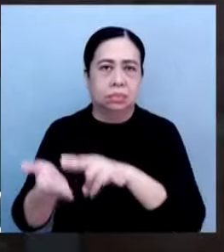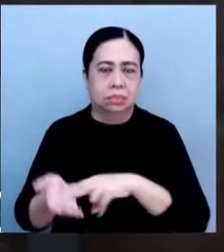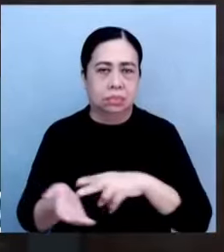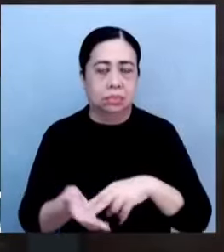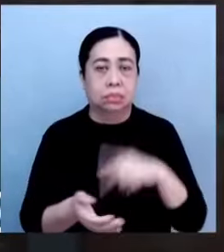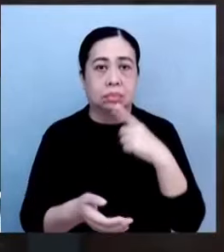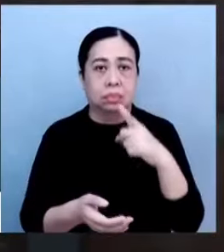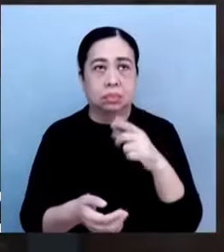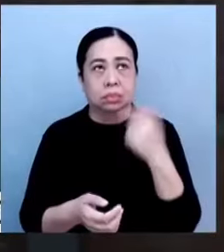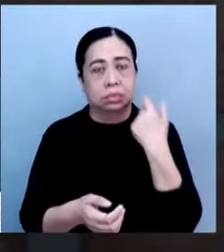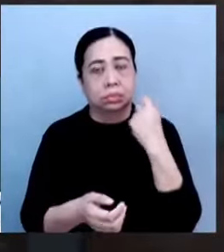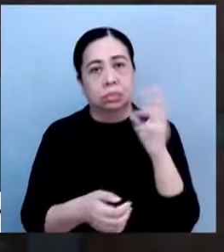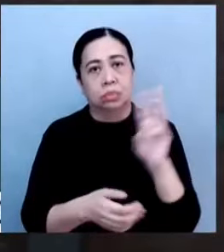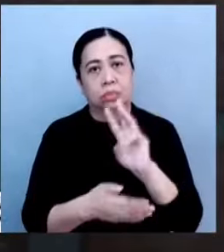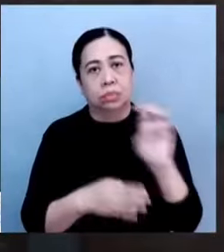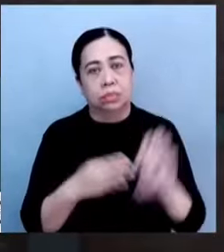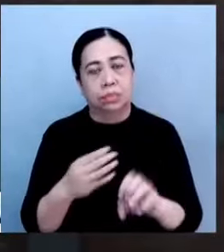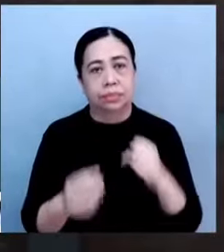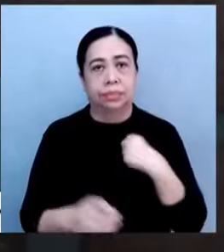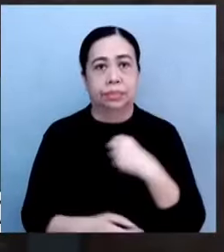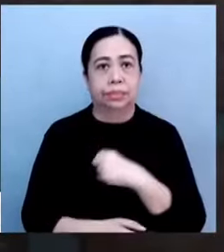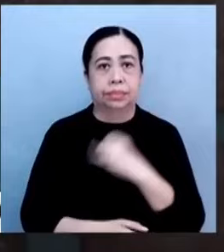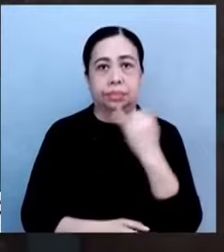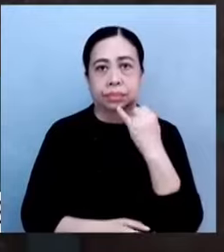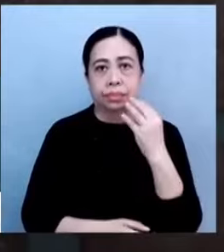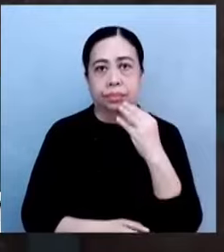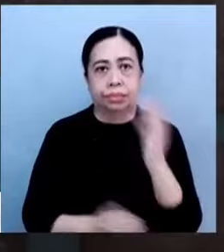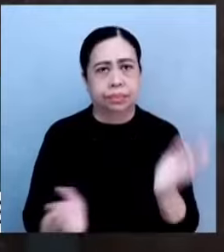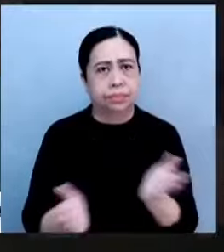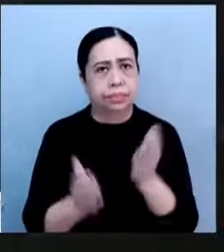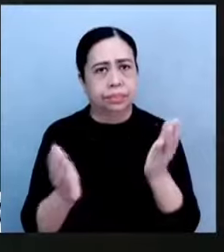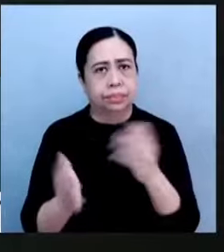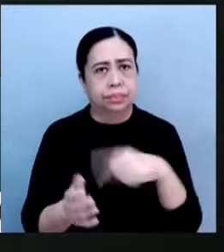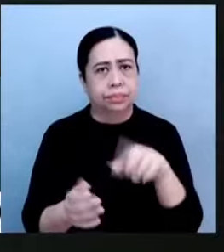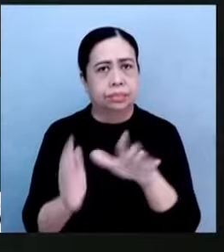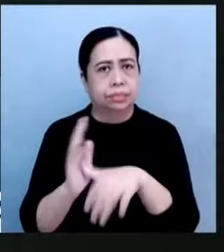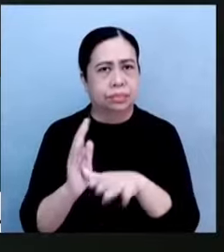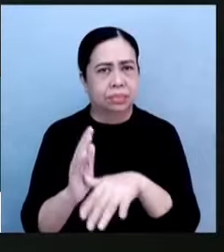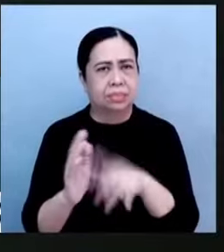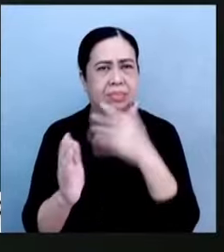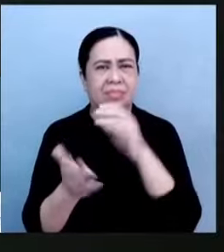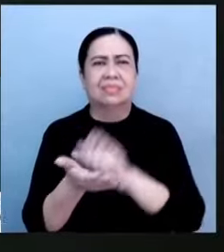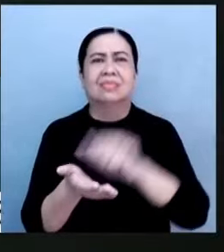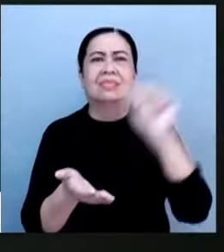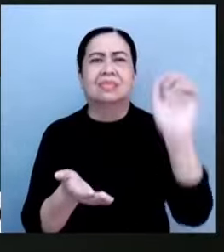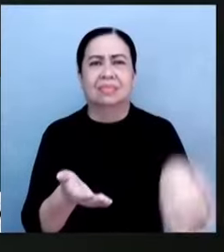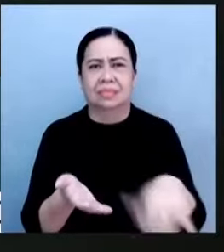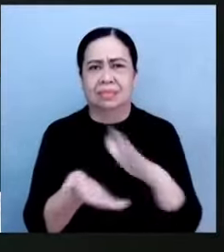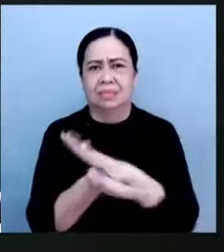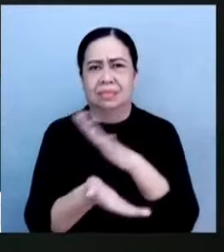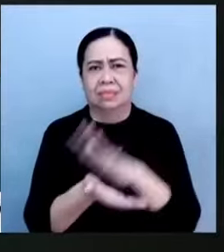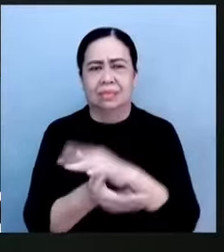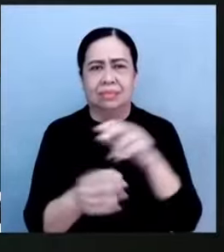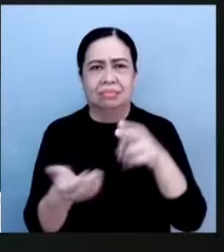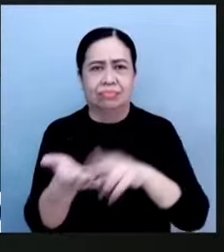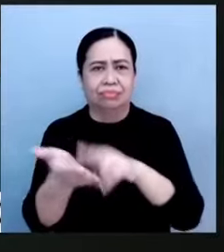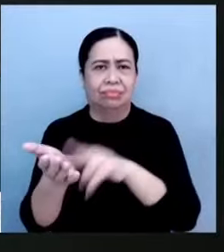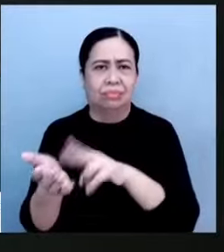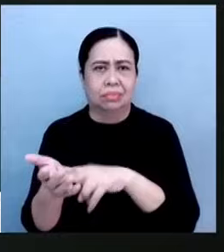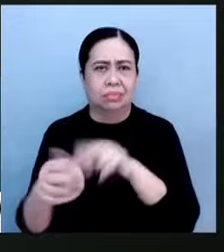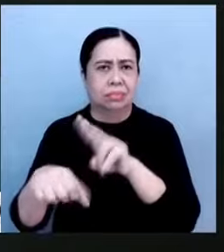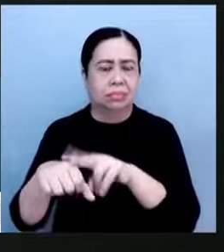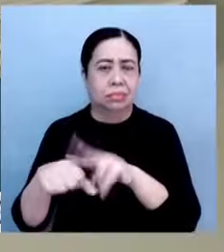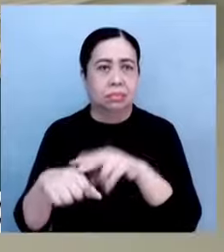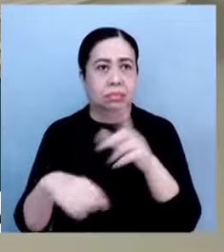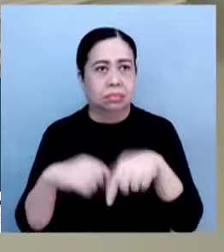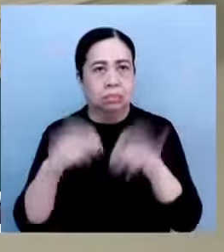over the weekend, Senator Aimee Marcos urged the poll body to just discard documents for the people's initiative instead of issuing forms